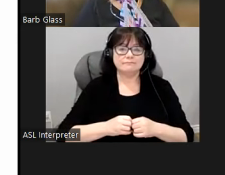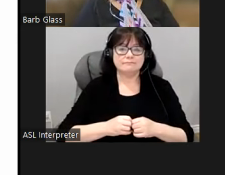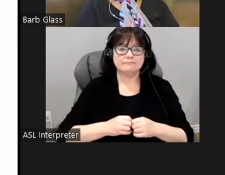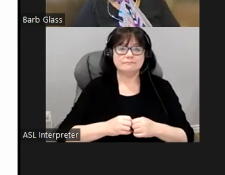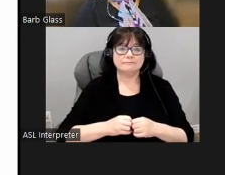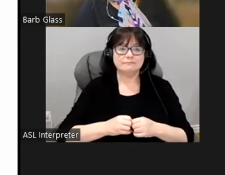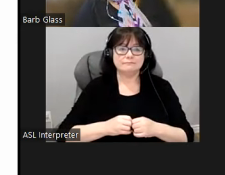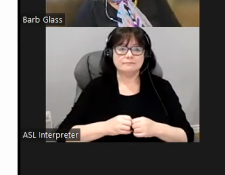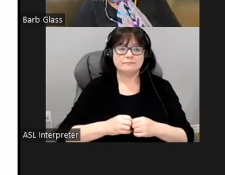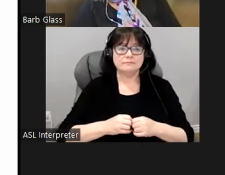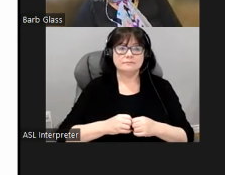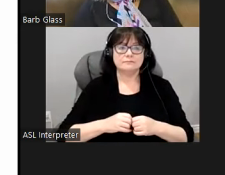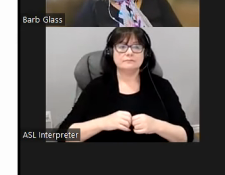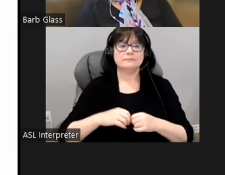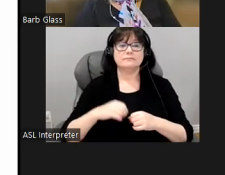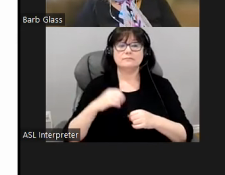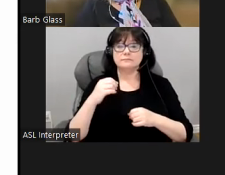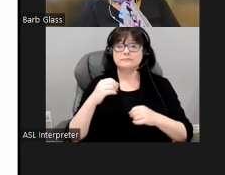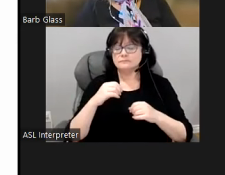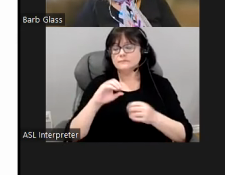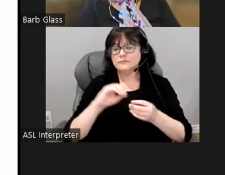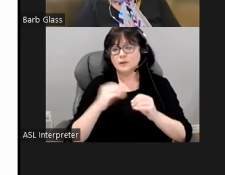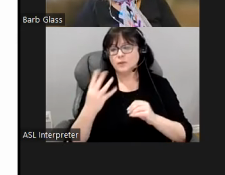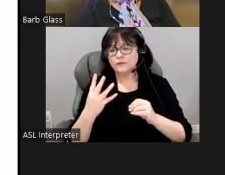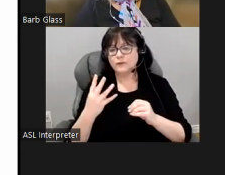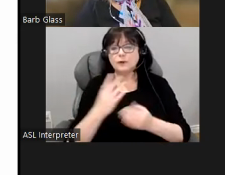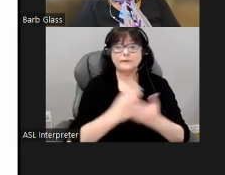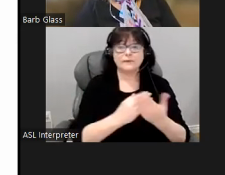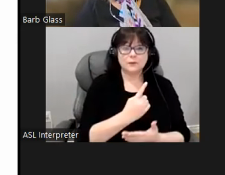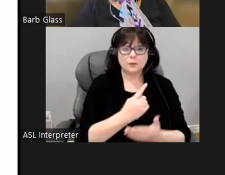We talked about phase 1 of the Skills for Success funding